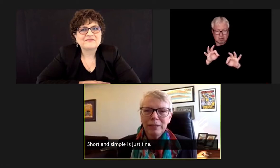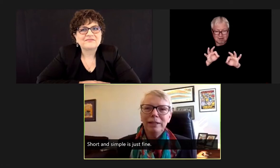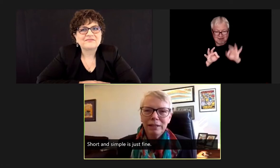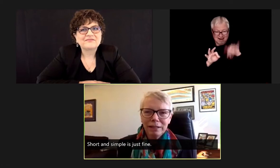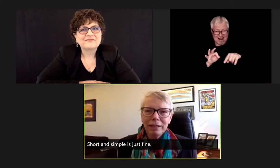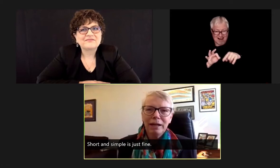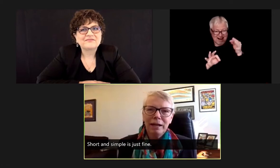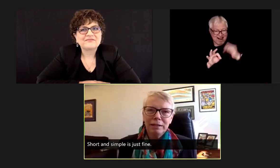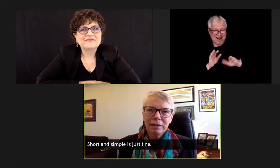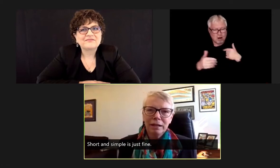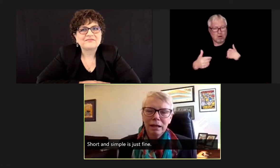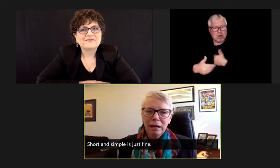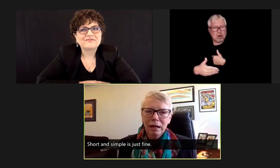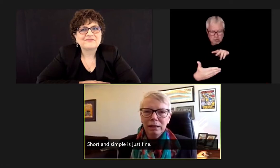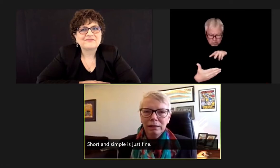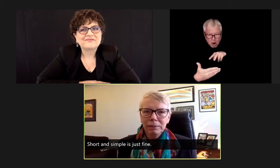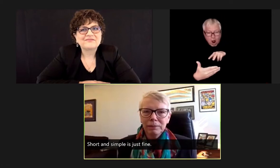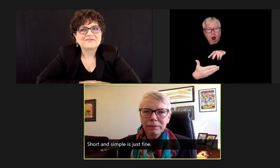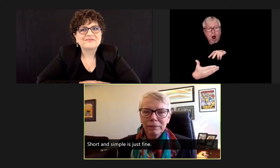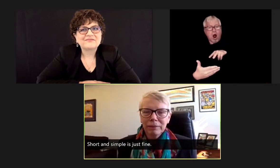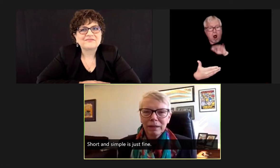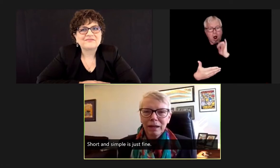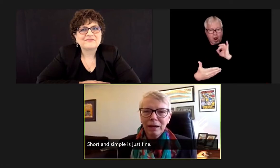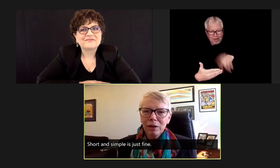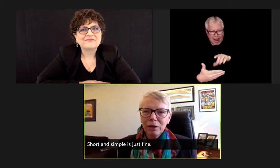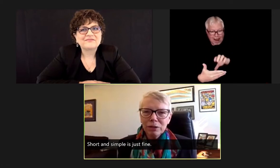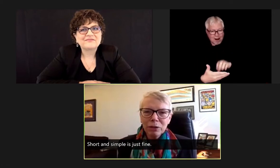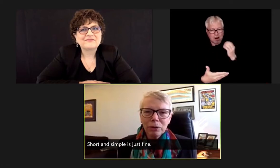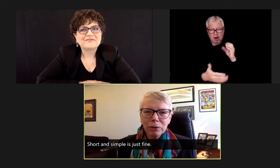and we need that. I